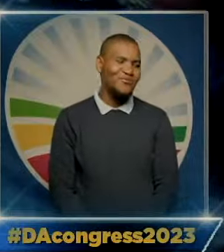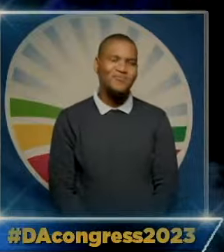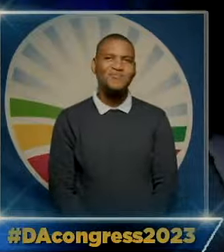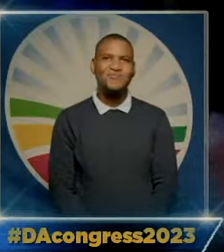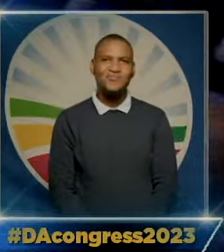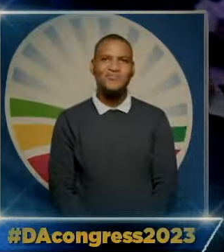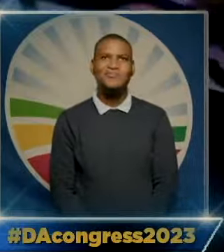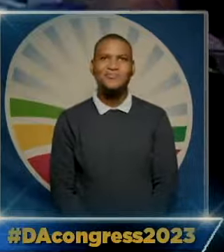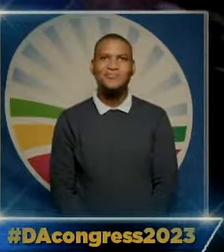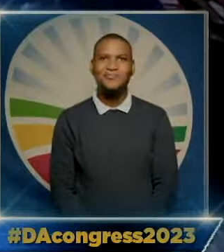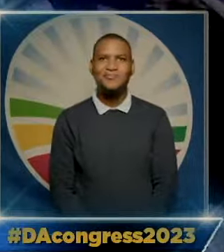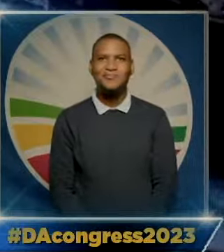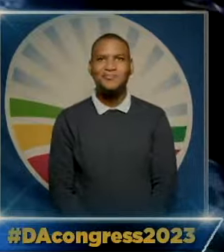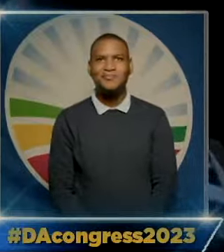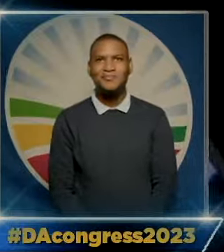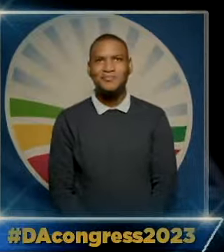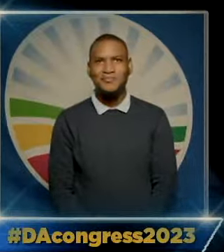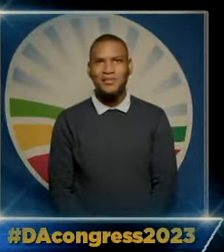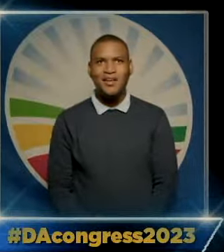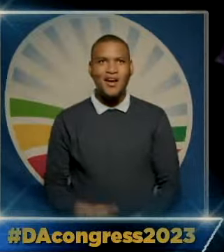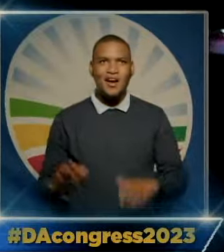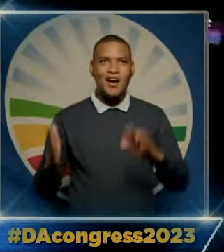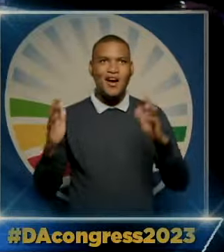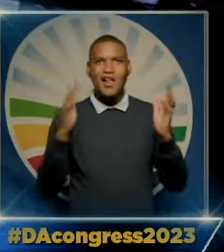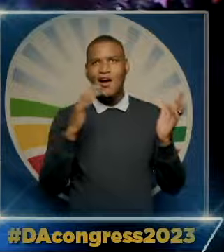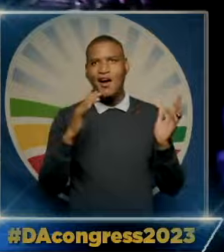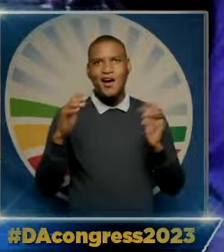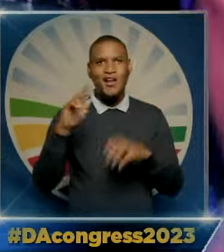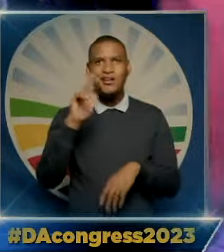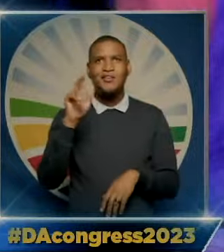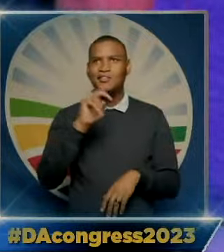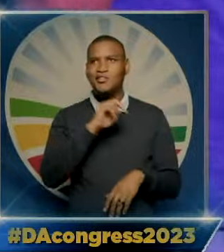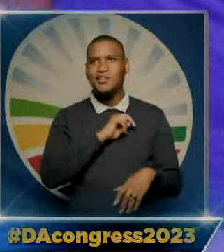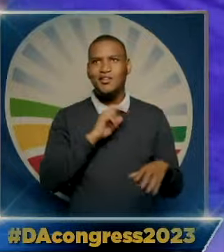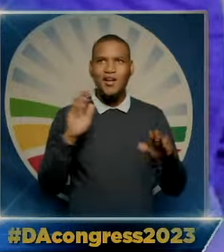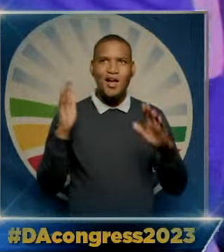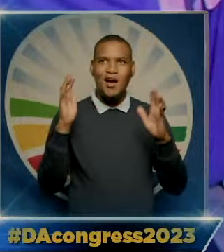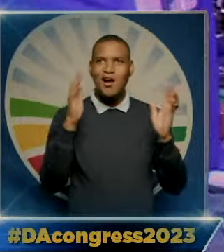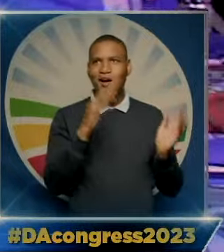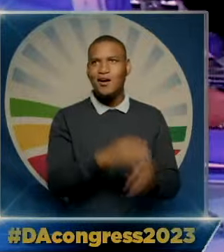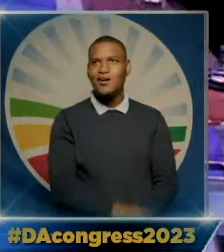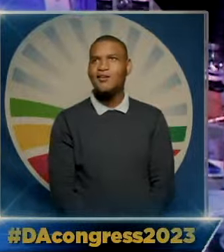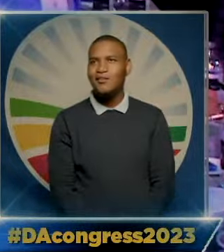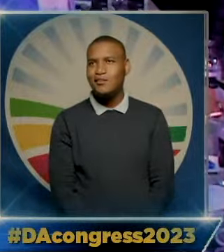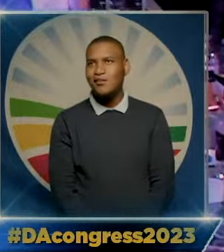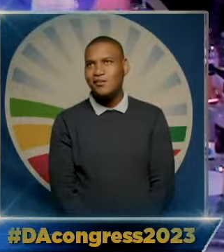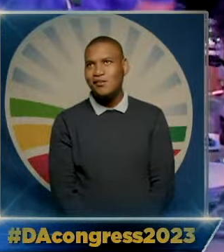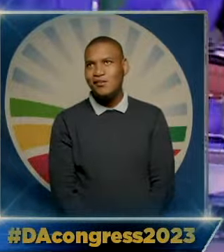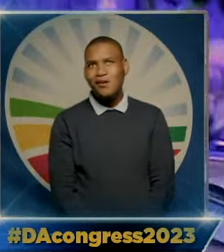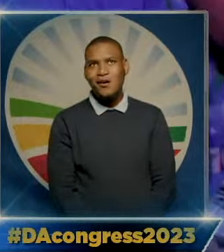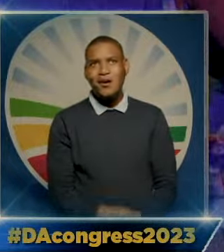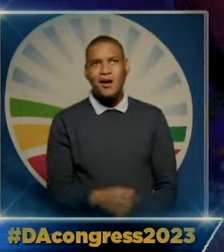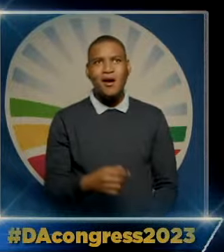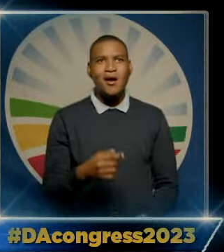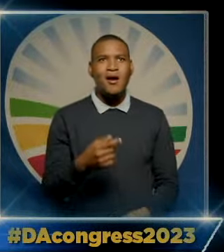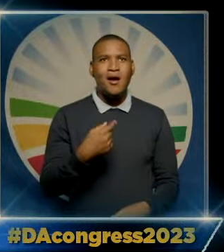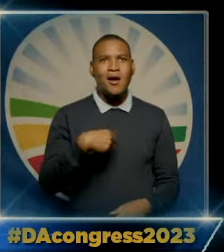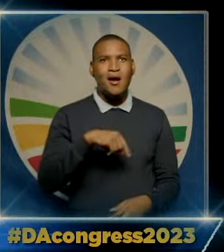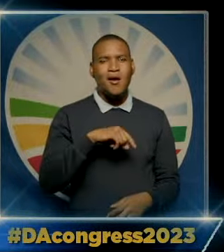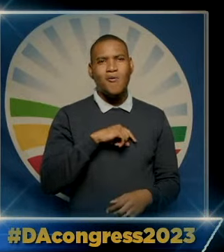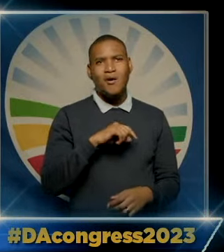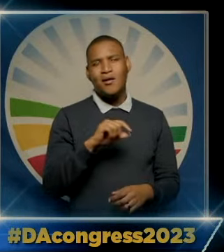That's more like it. Halala, KZN, halala. Halala. Our northernmost province